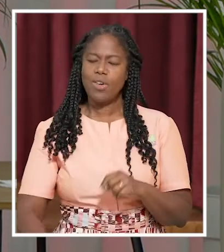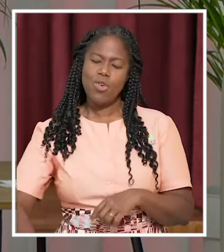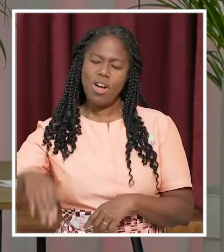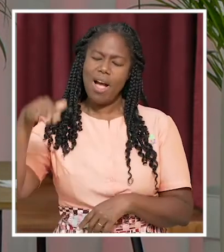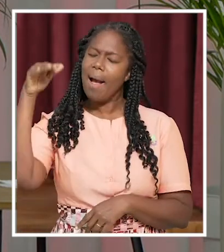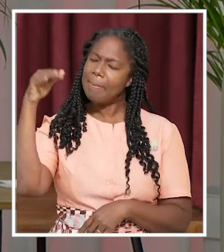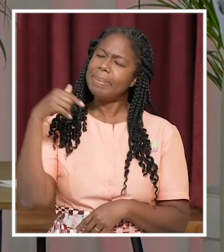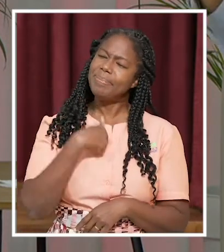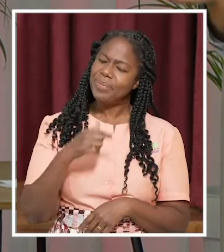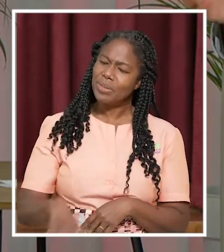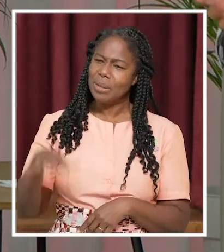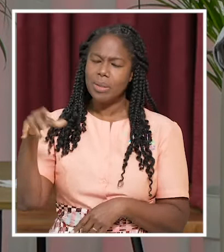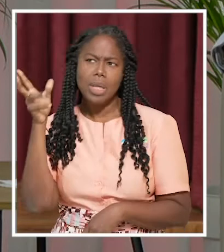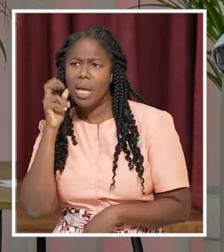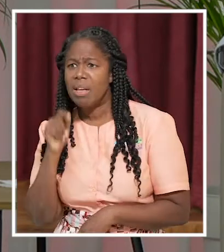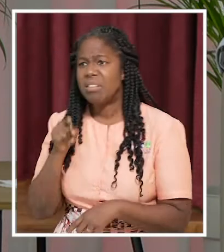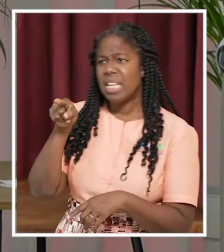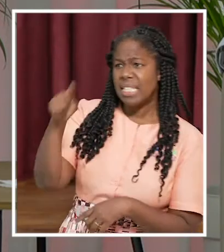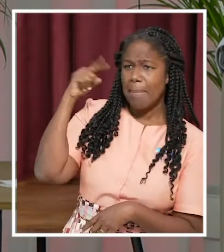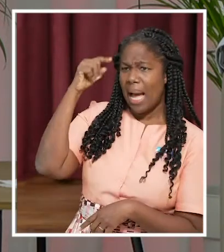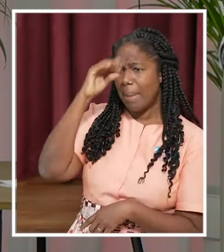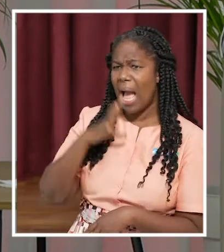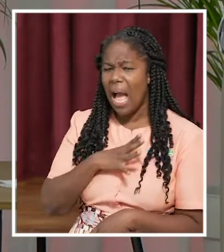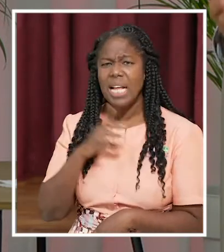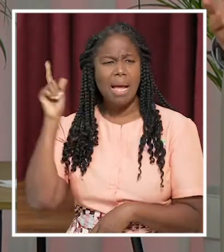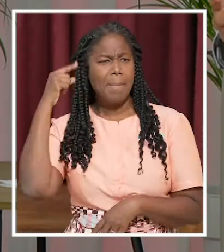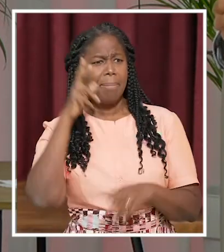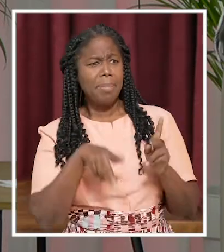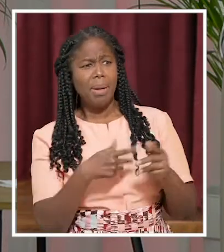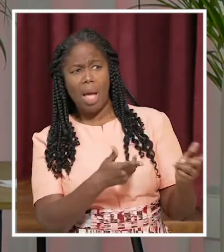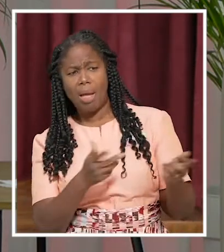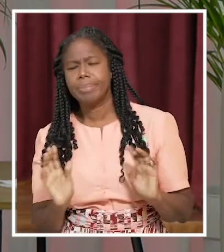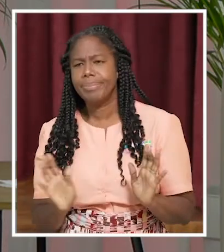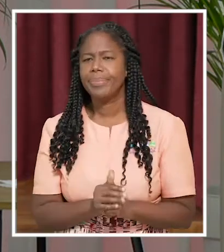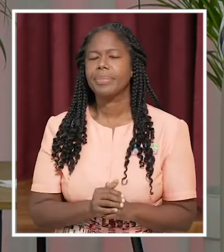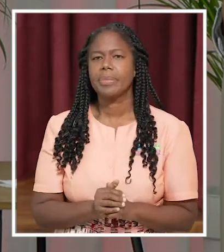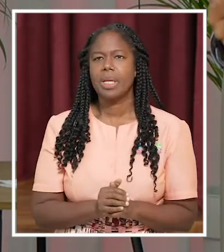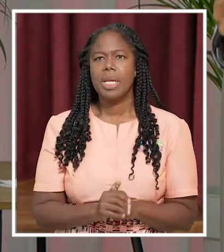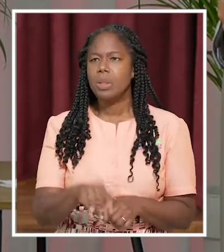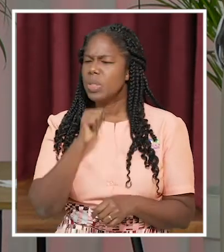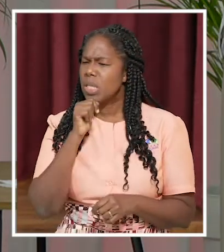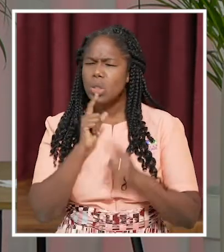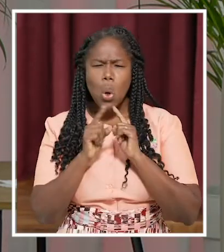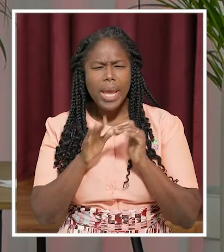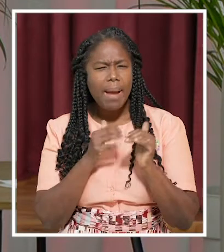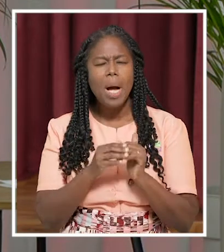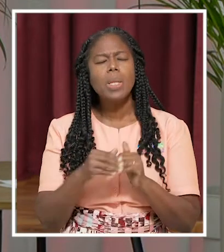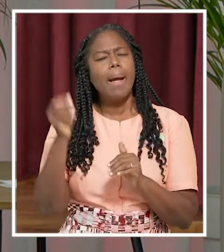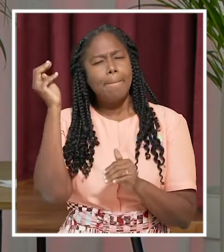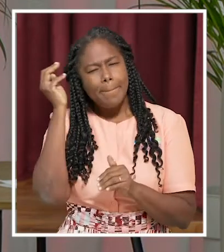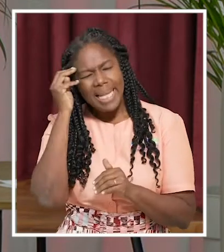always hear, that is a madman, that is mad people thing. And it wasn't an issue of mental health, it was